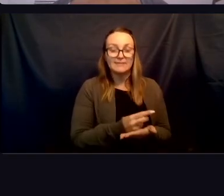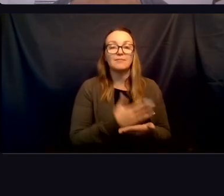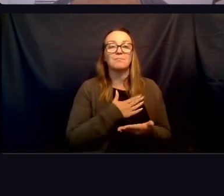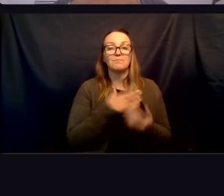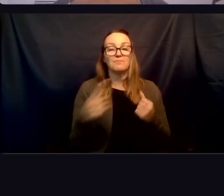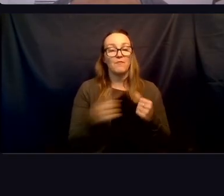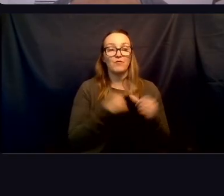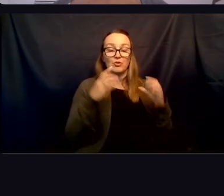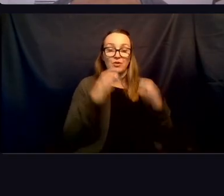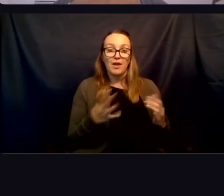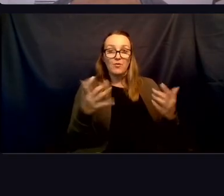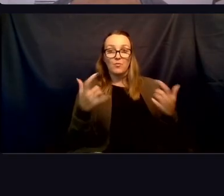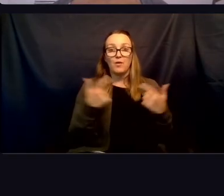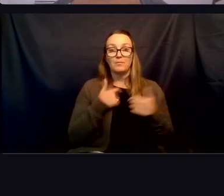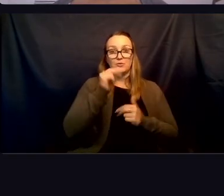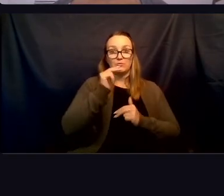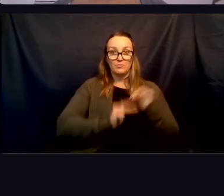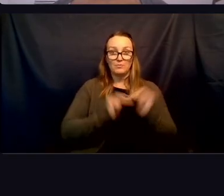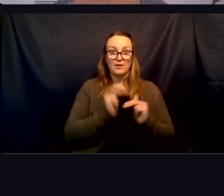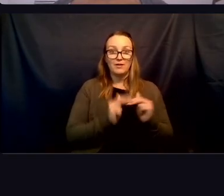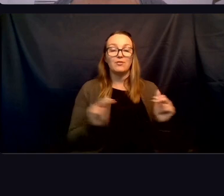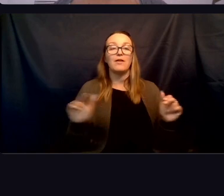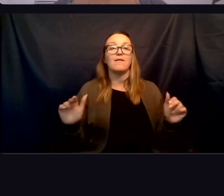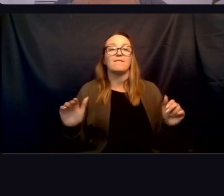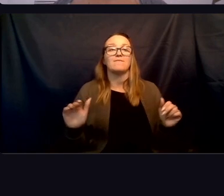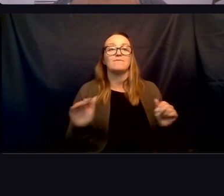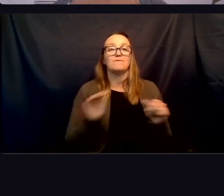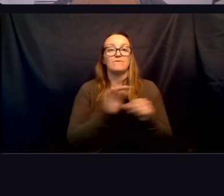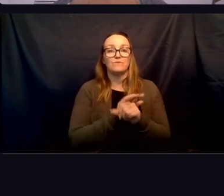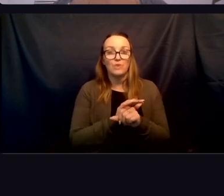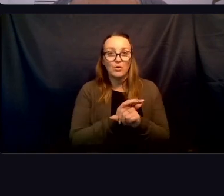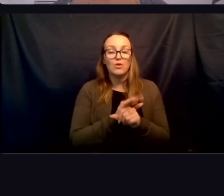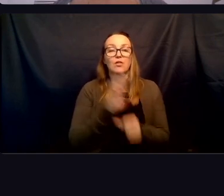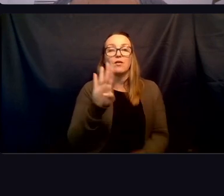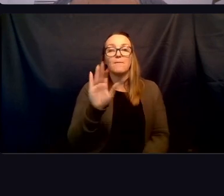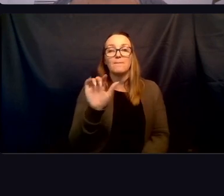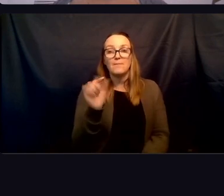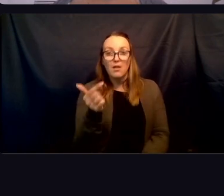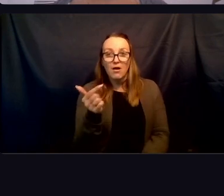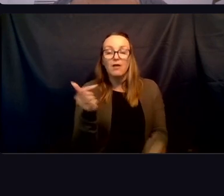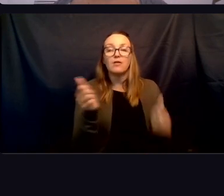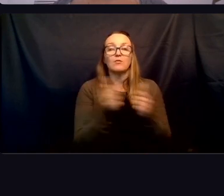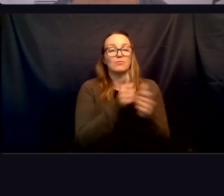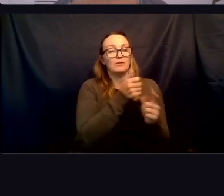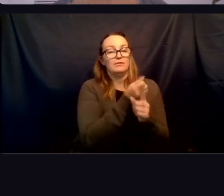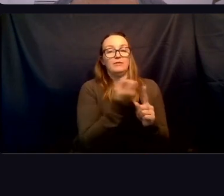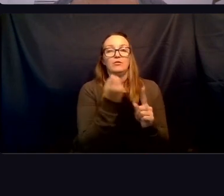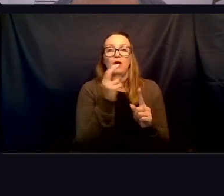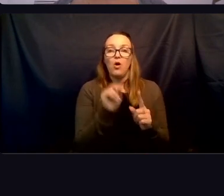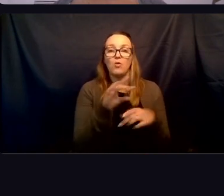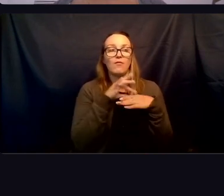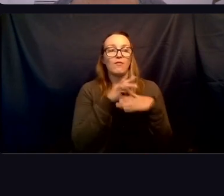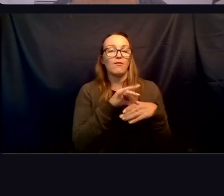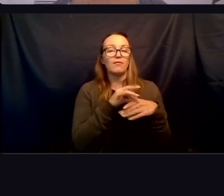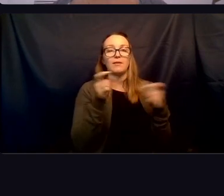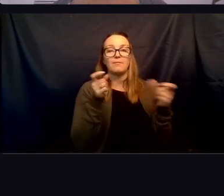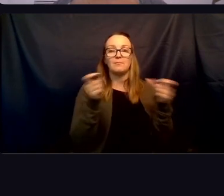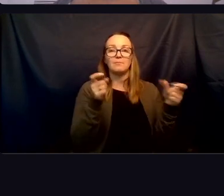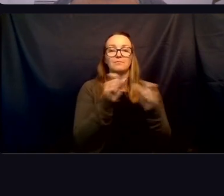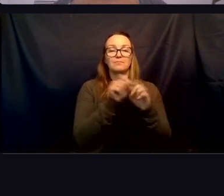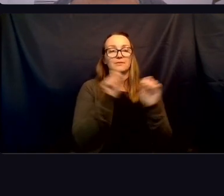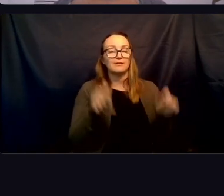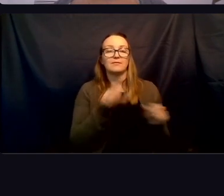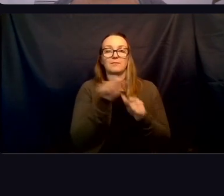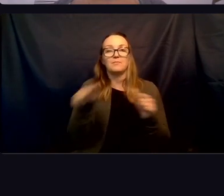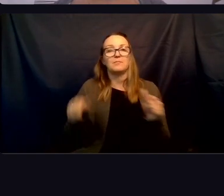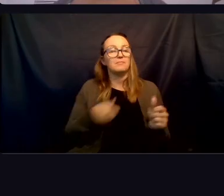wanted me to build a full stack blog with its own content management system on the back, and wanted